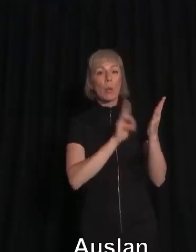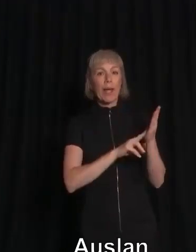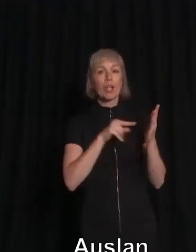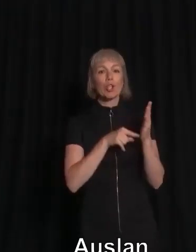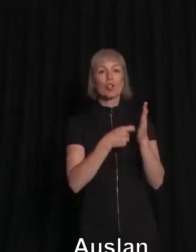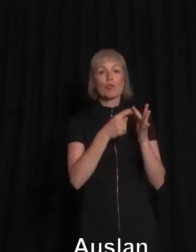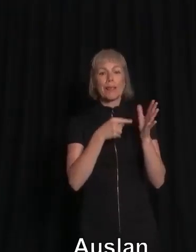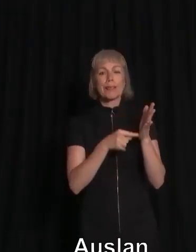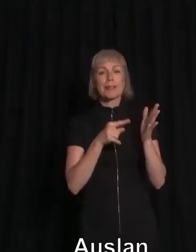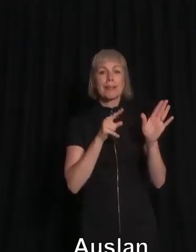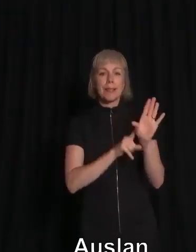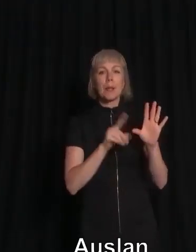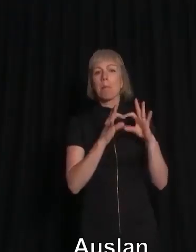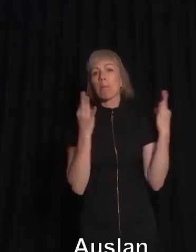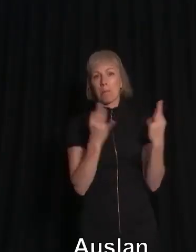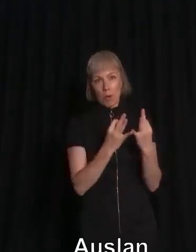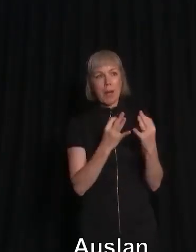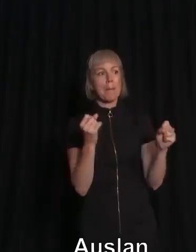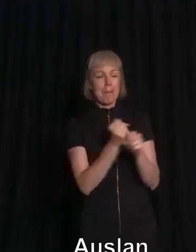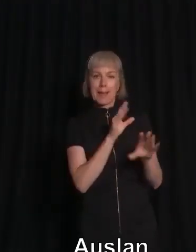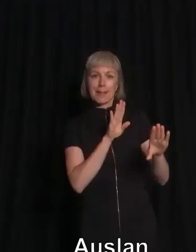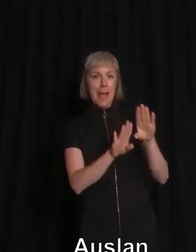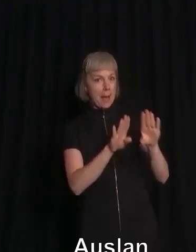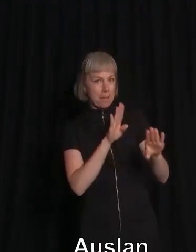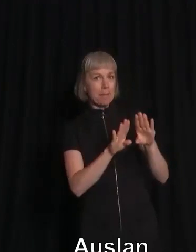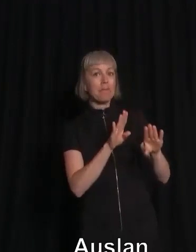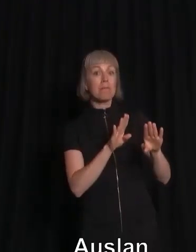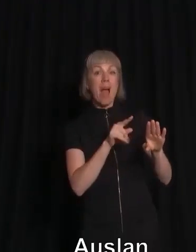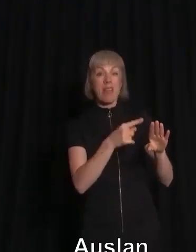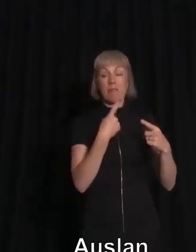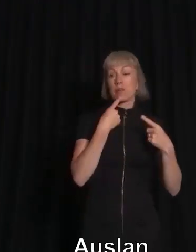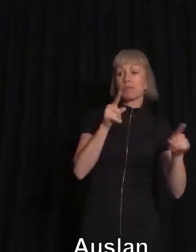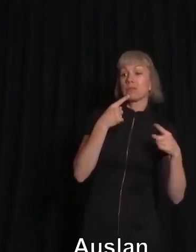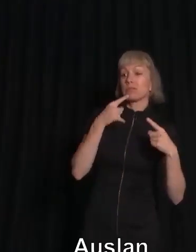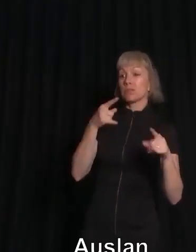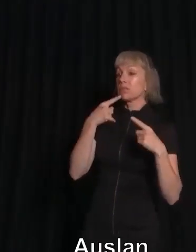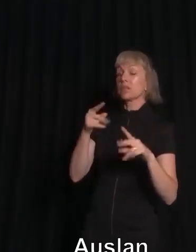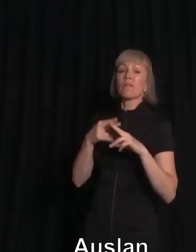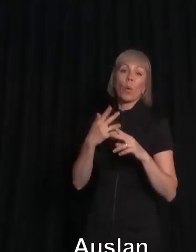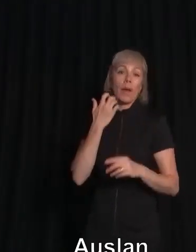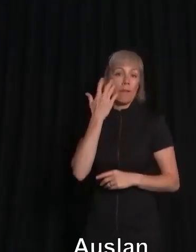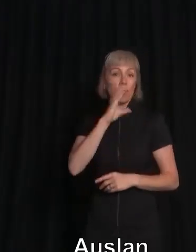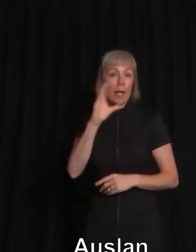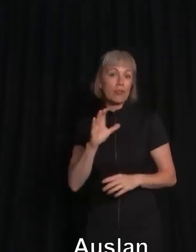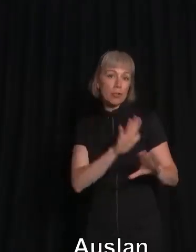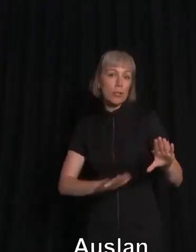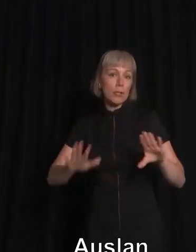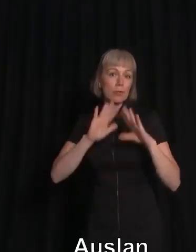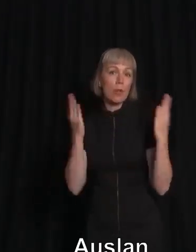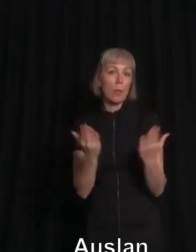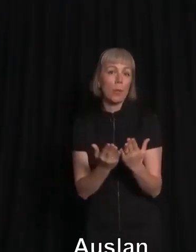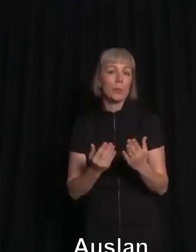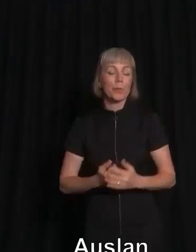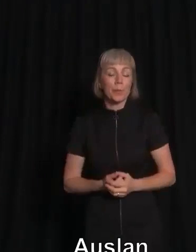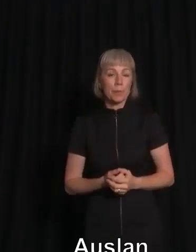UN system has been making to states on every continent. So the issues that are being addressed here